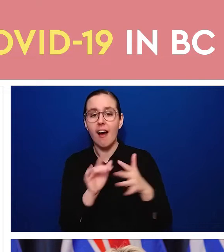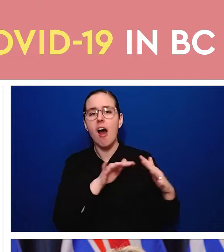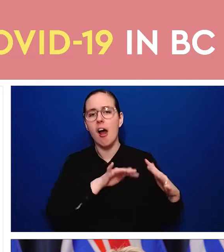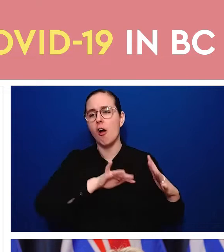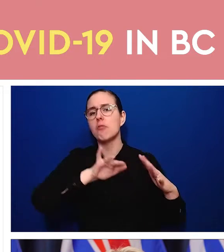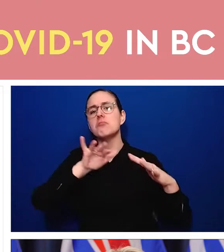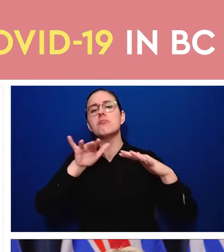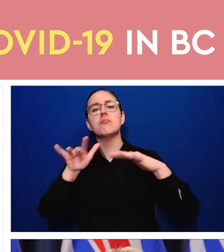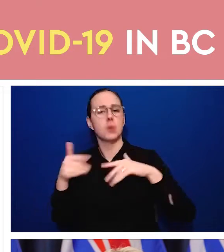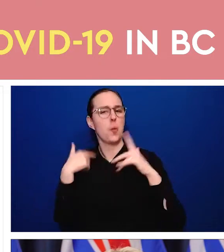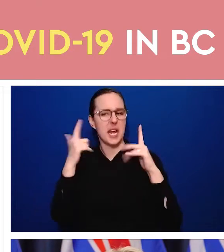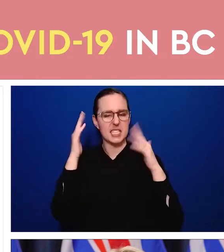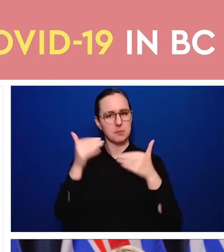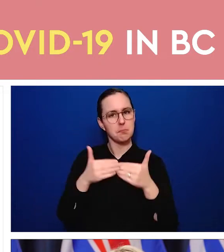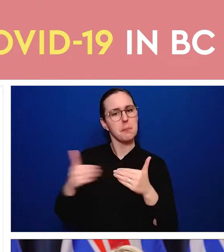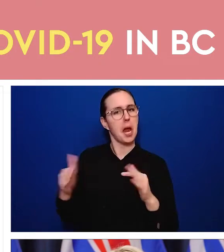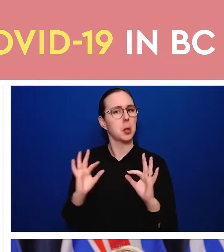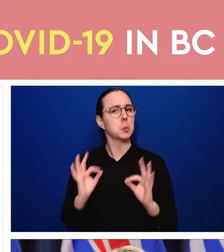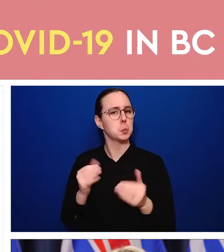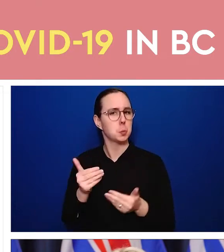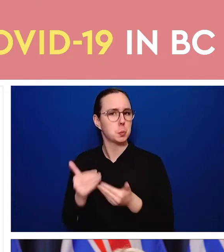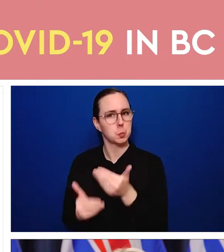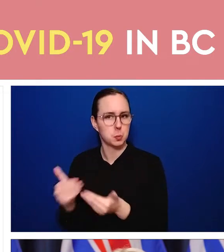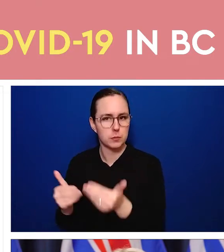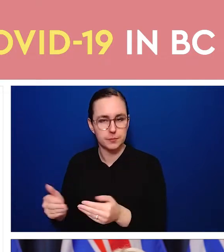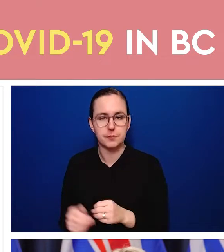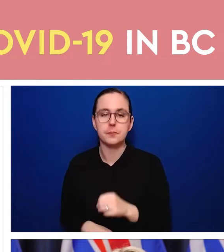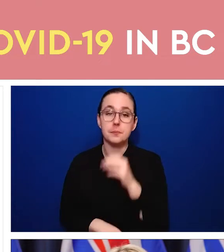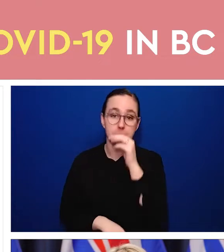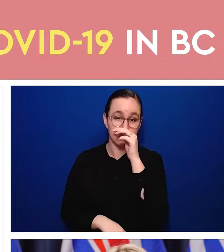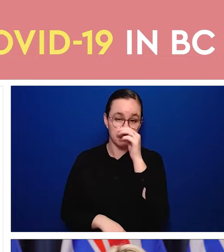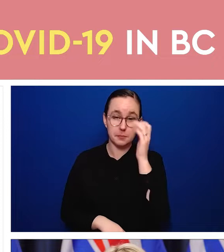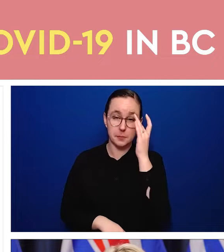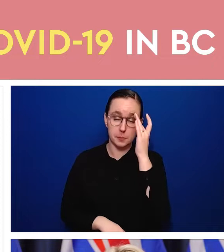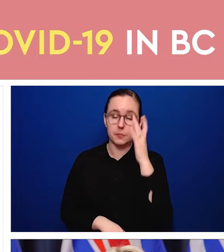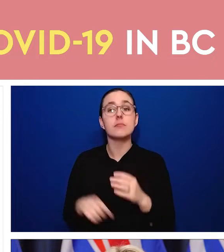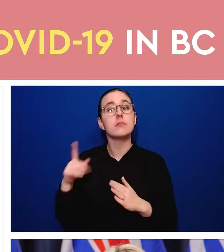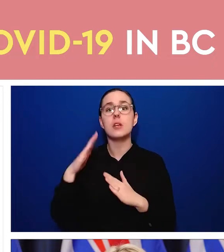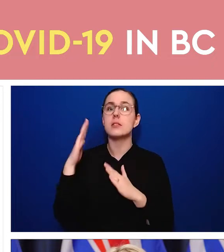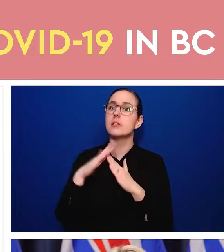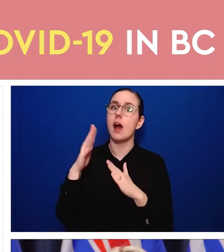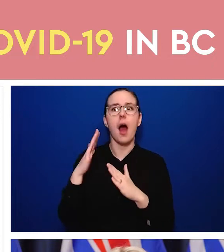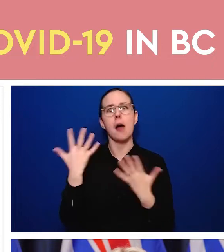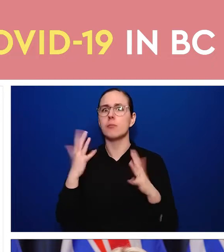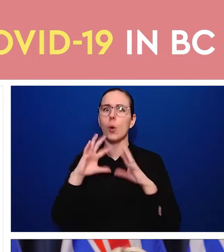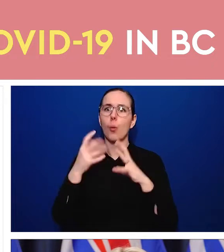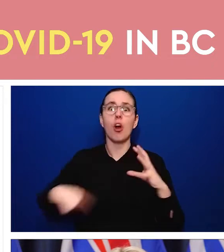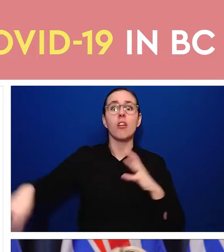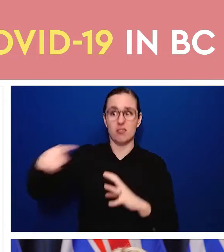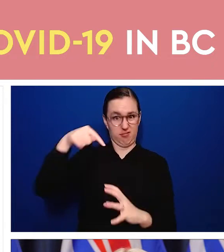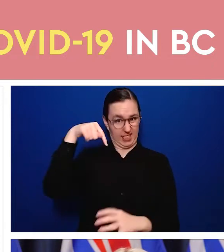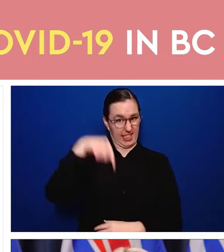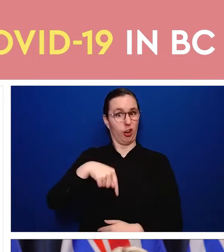today. We are one of the most vaccinated jurisdictions in the world. And that layer, that protection that we get through